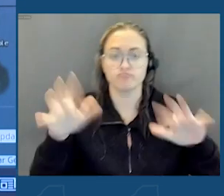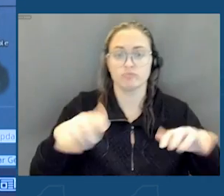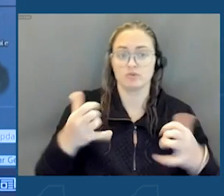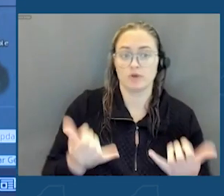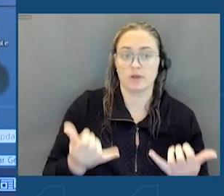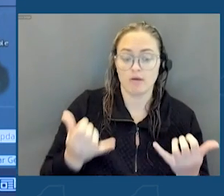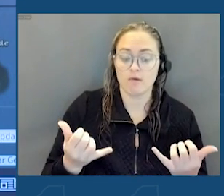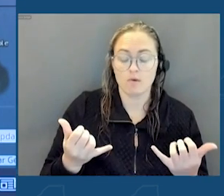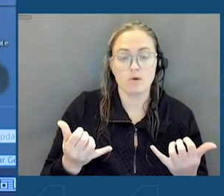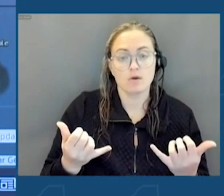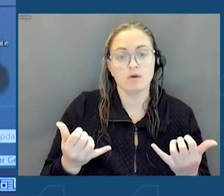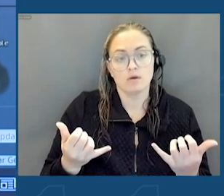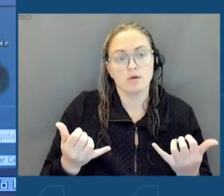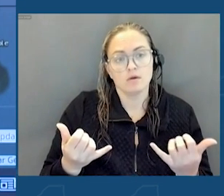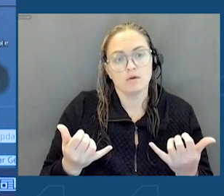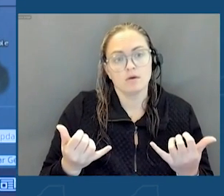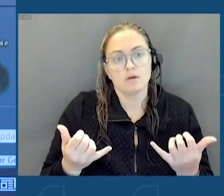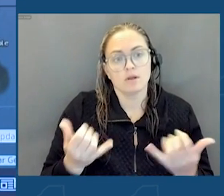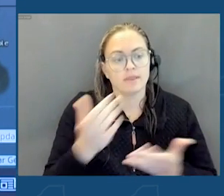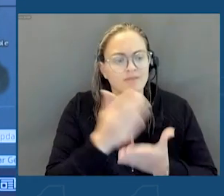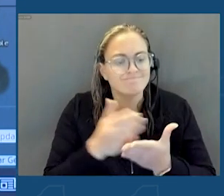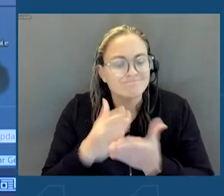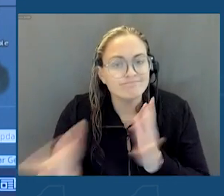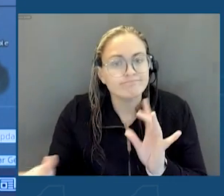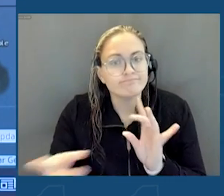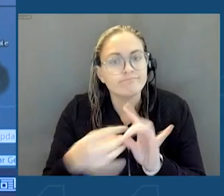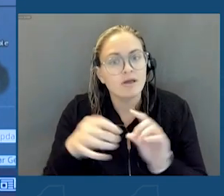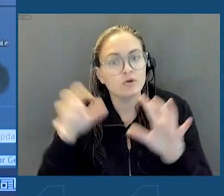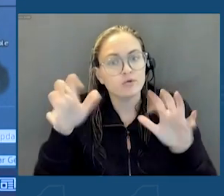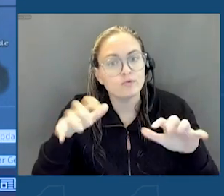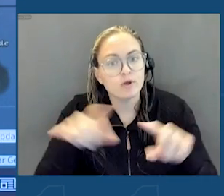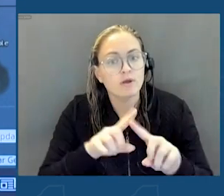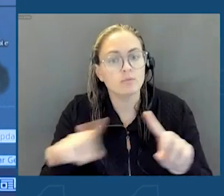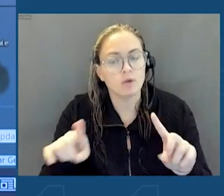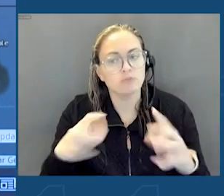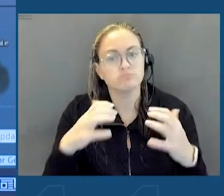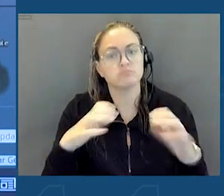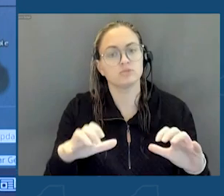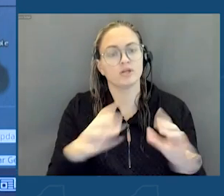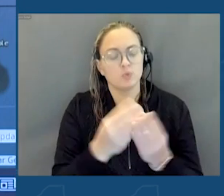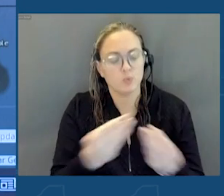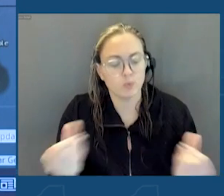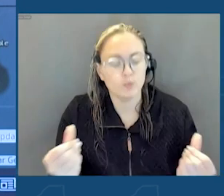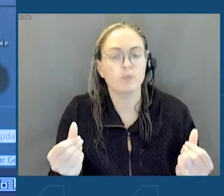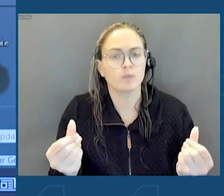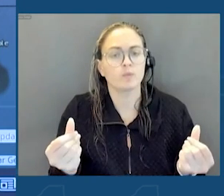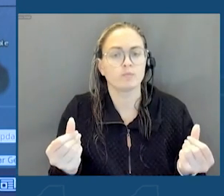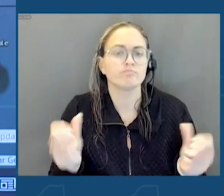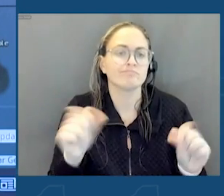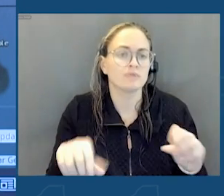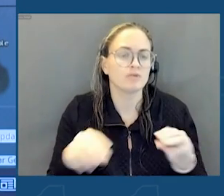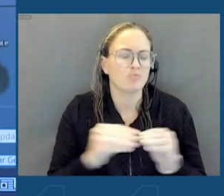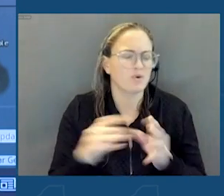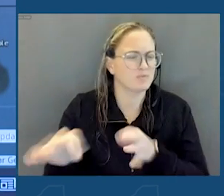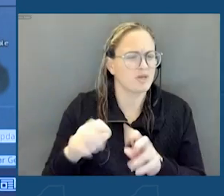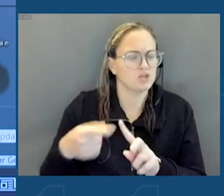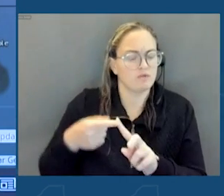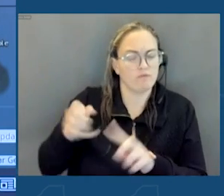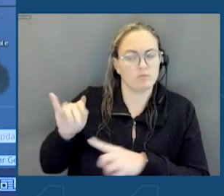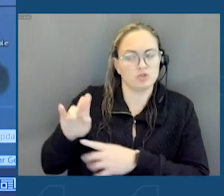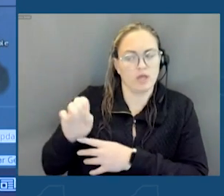the particles attach to the rain and they come down, but it does have a chance to cleanse them. I can have more explanation on that from Jackie